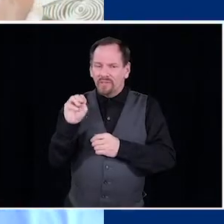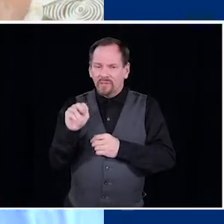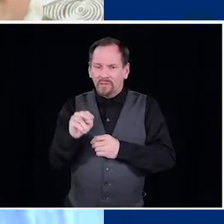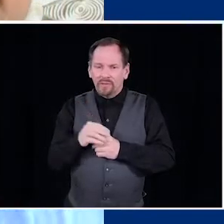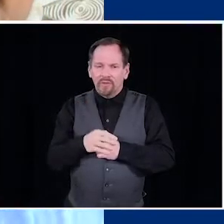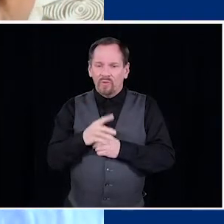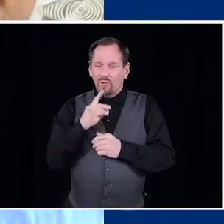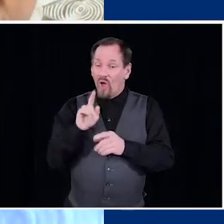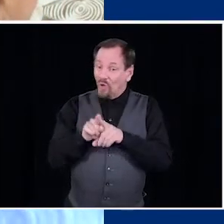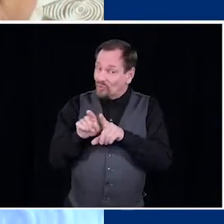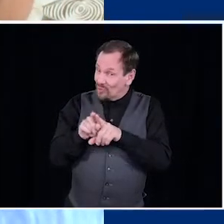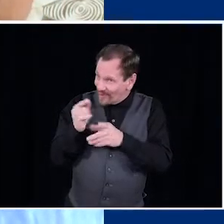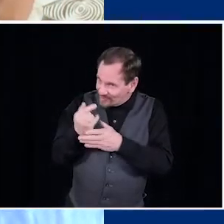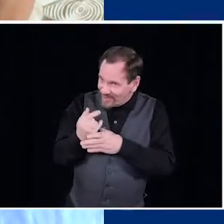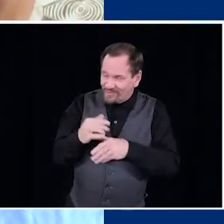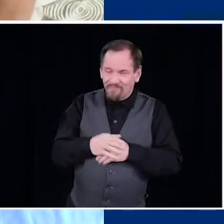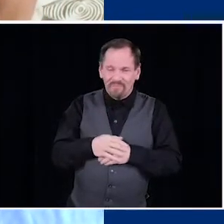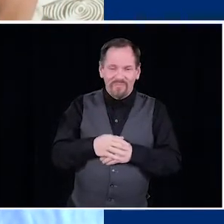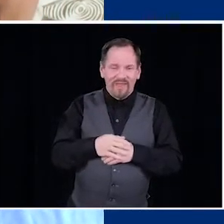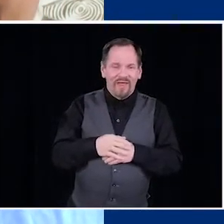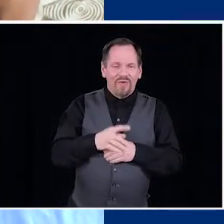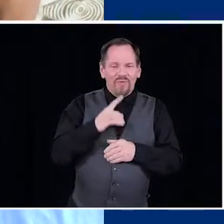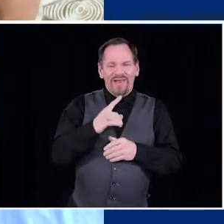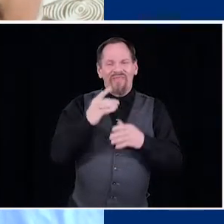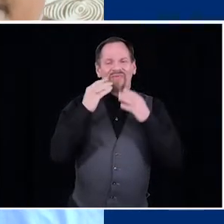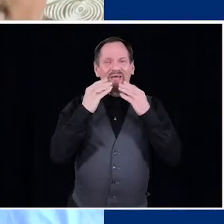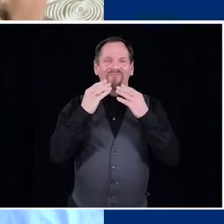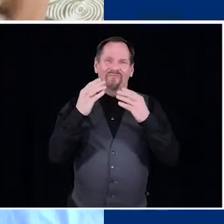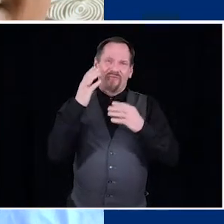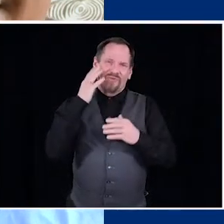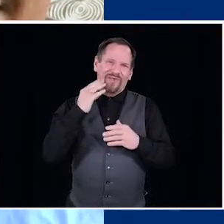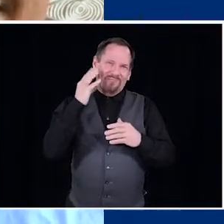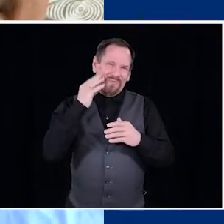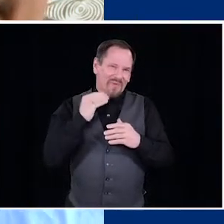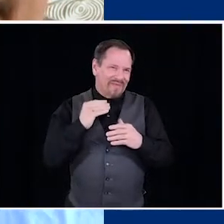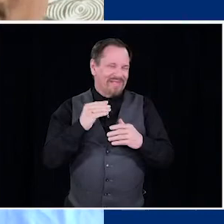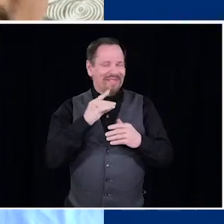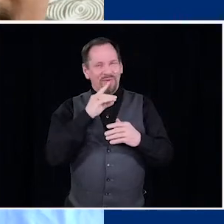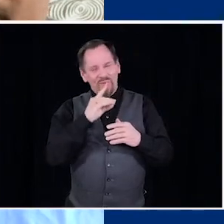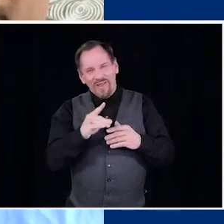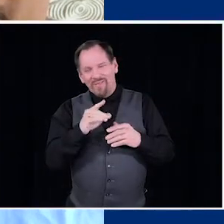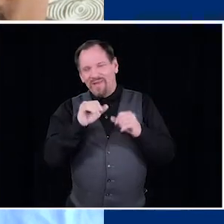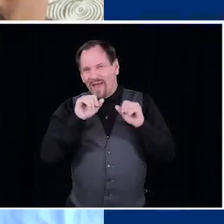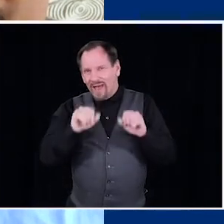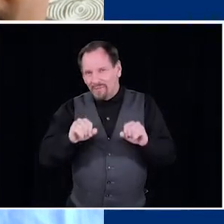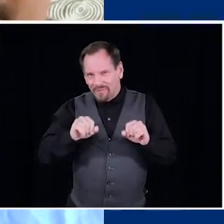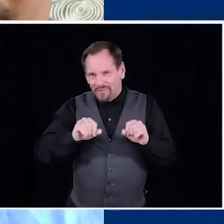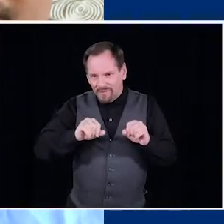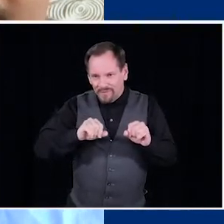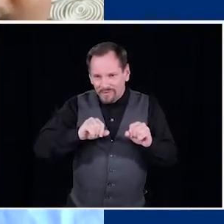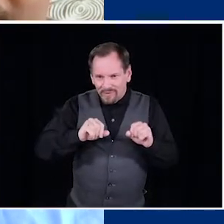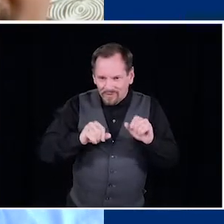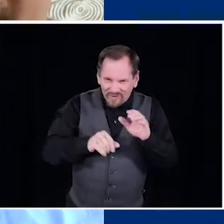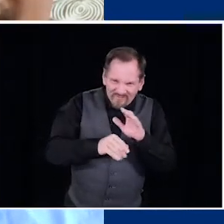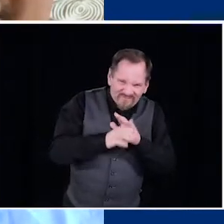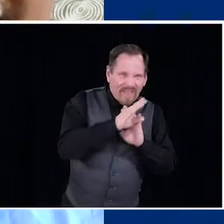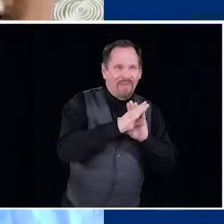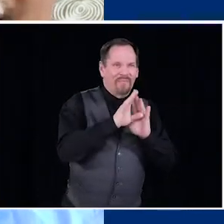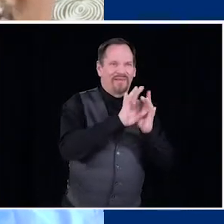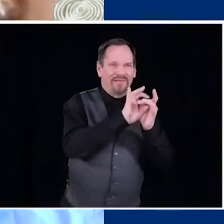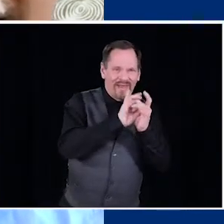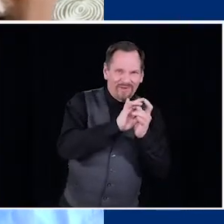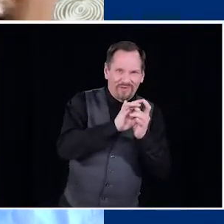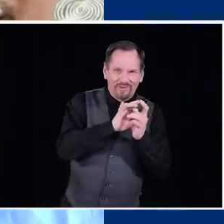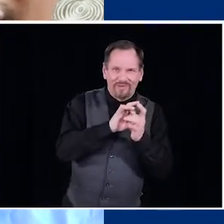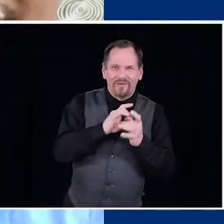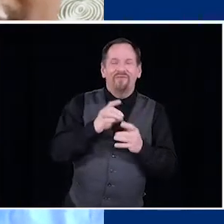graduating. And so just really grateful for just those experiences and just being able to develop those